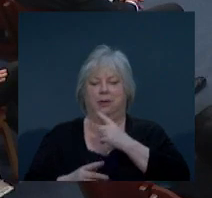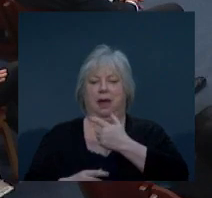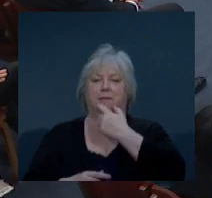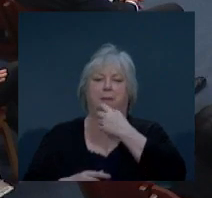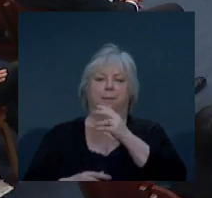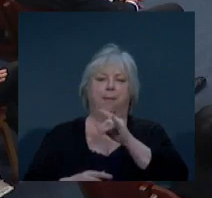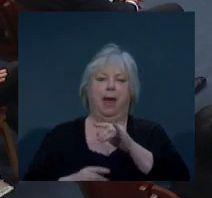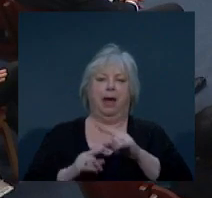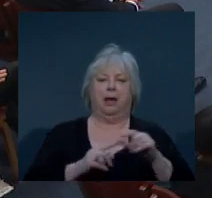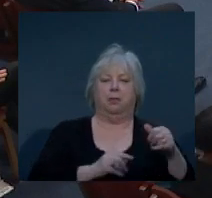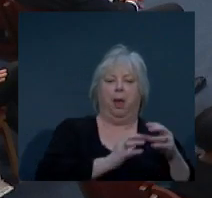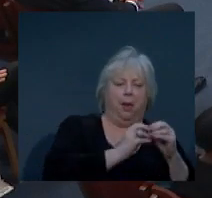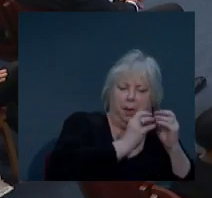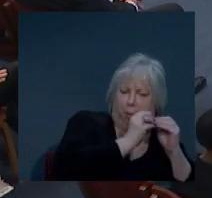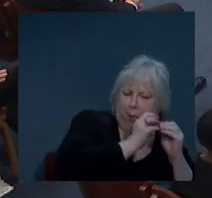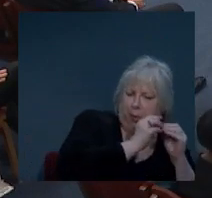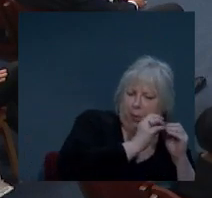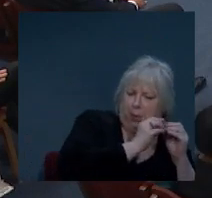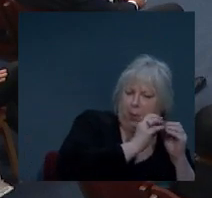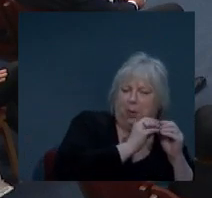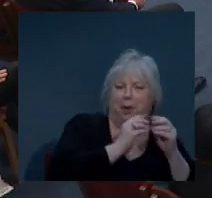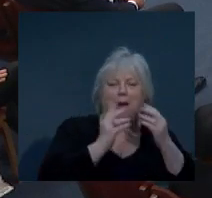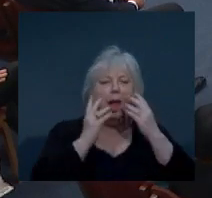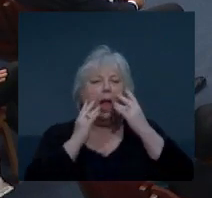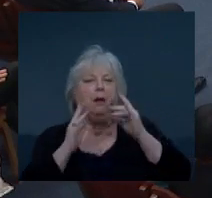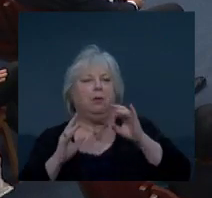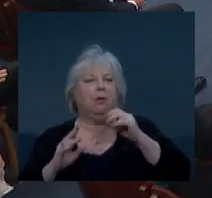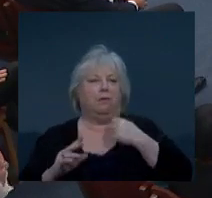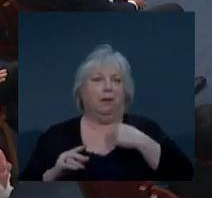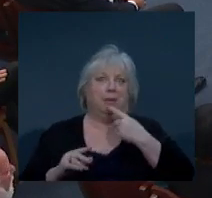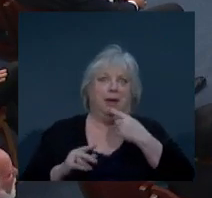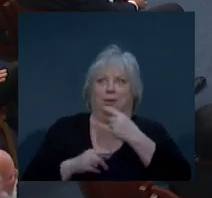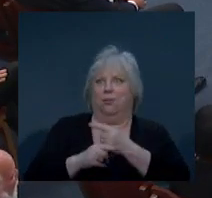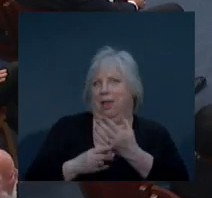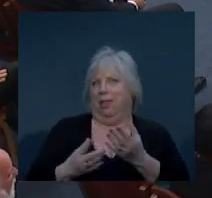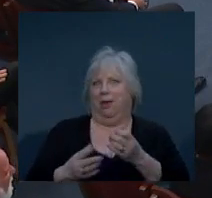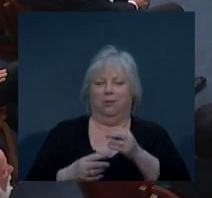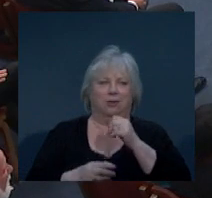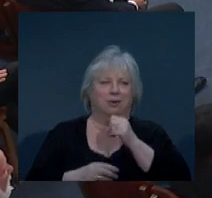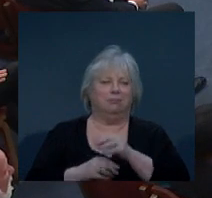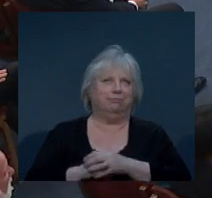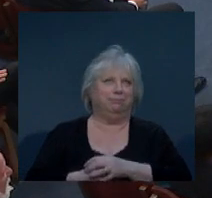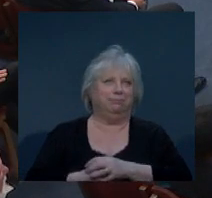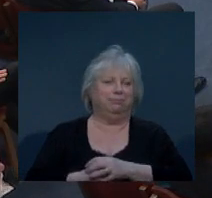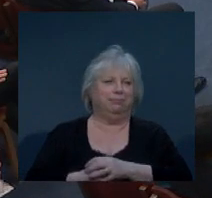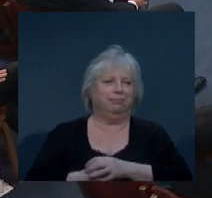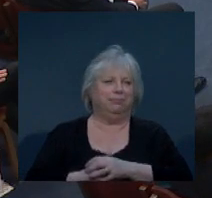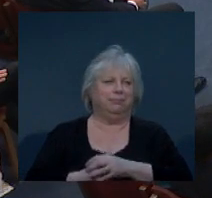on, there's a lot of whispering going on, so I don't know if we're saying the right thing or not.